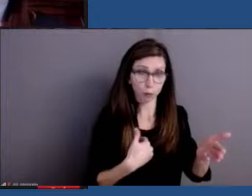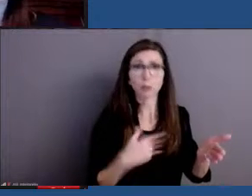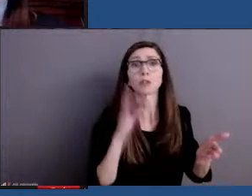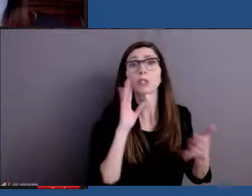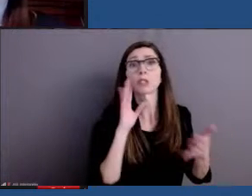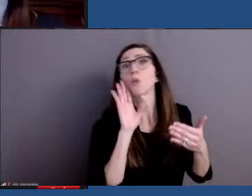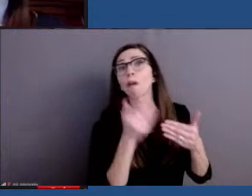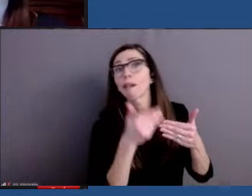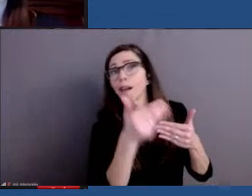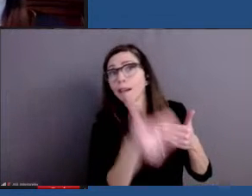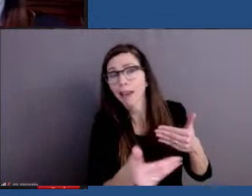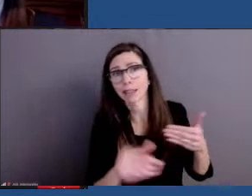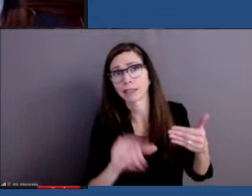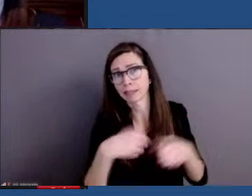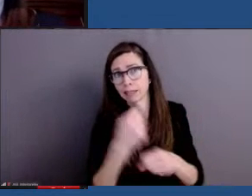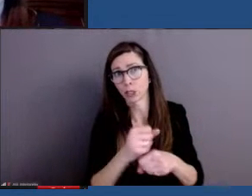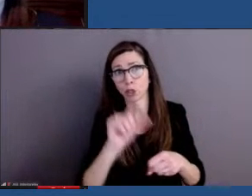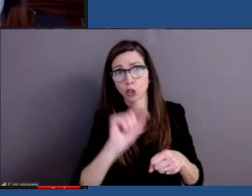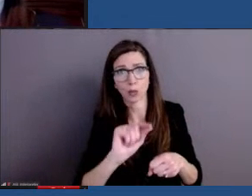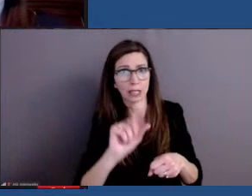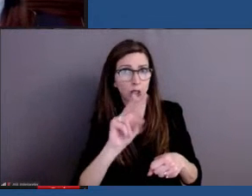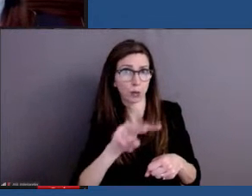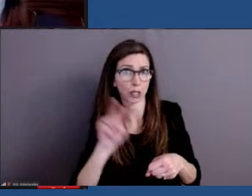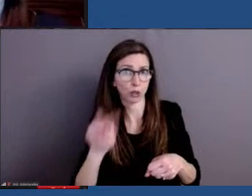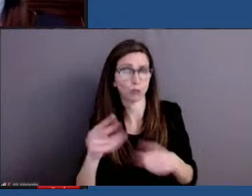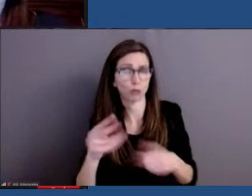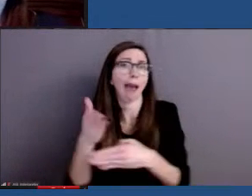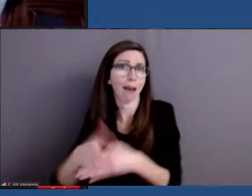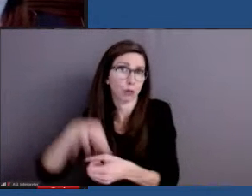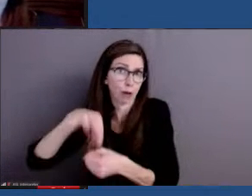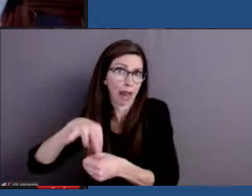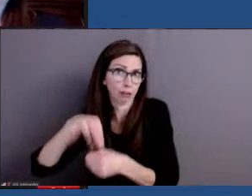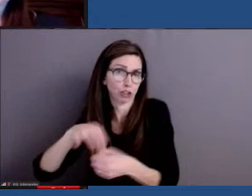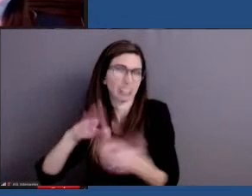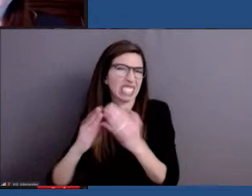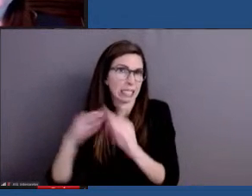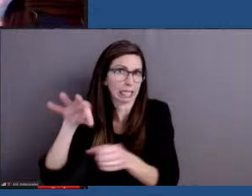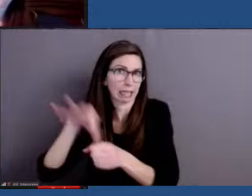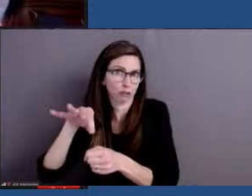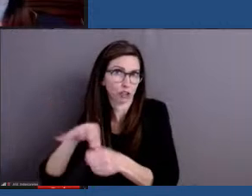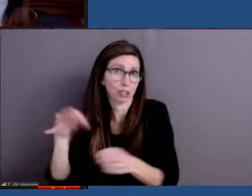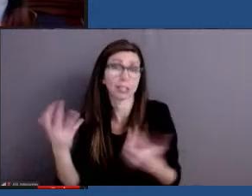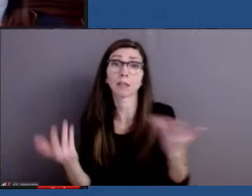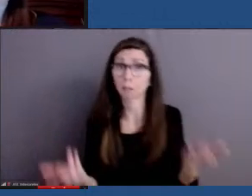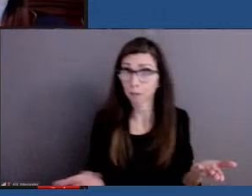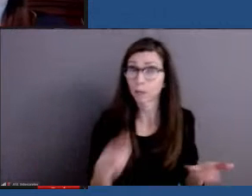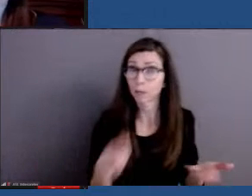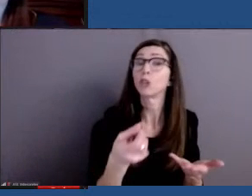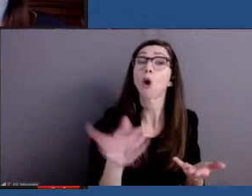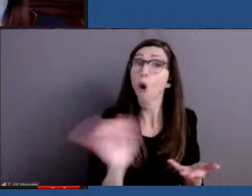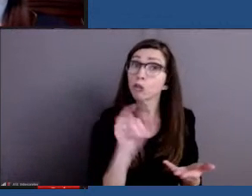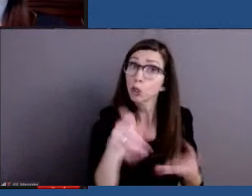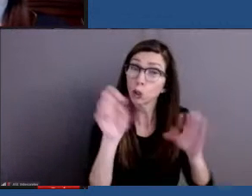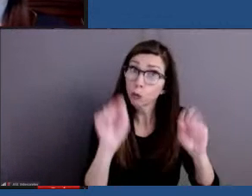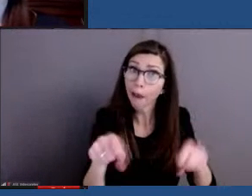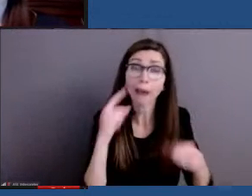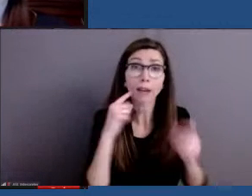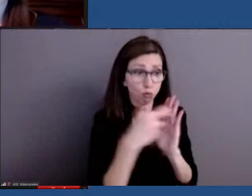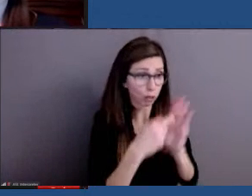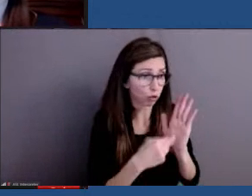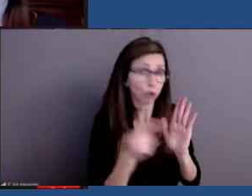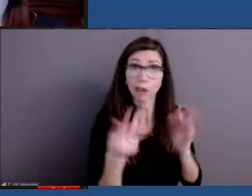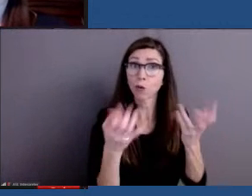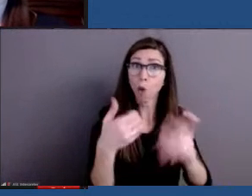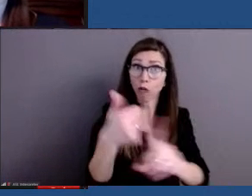in 2022. Members of the public are also invited to register to make a presentation on an agenda item